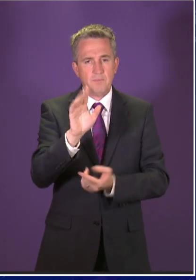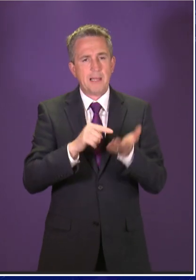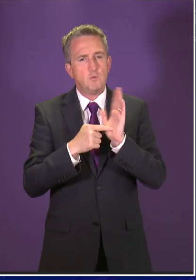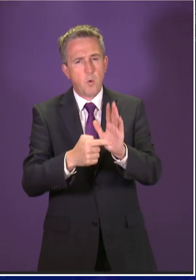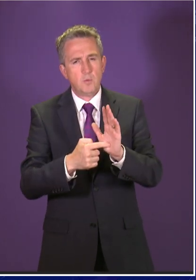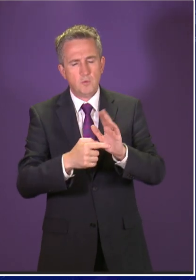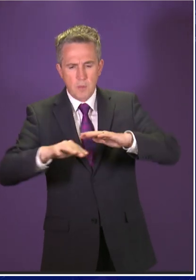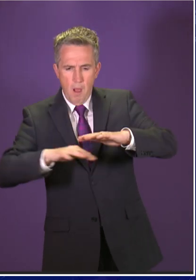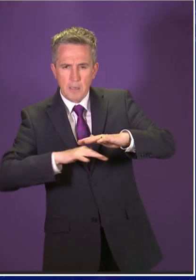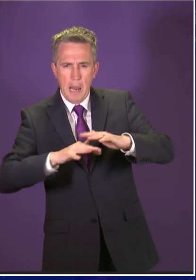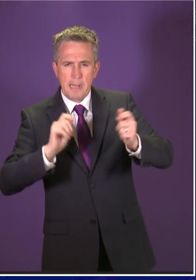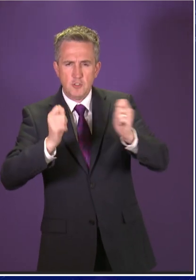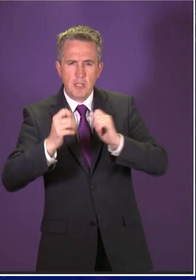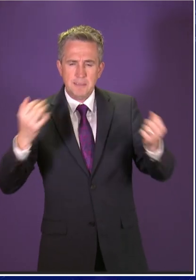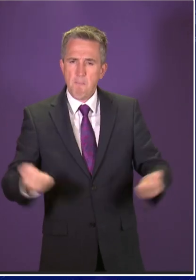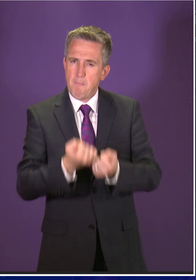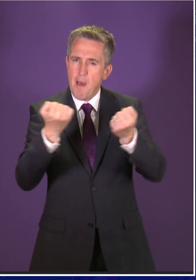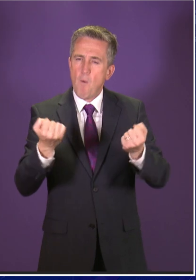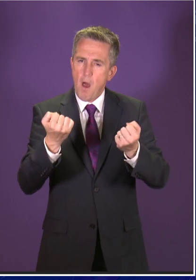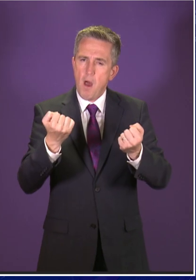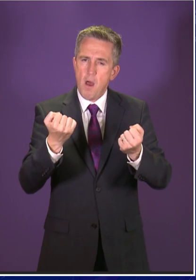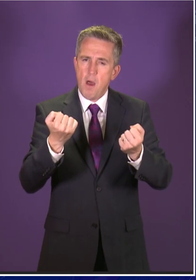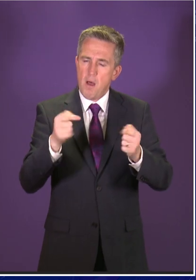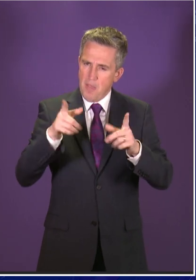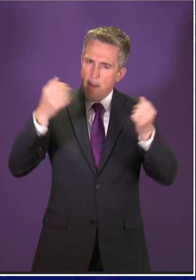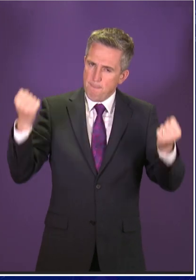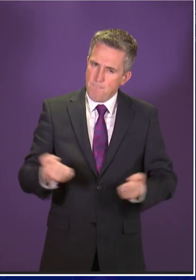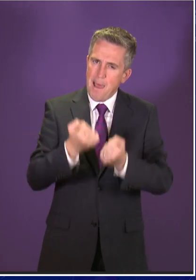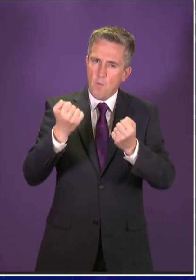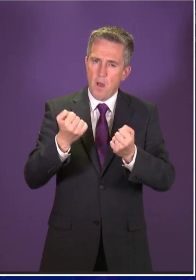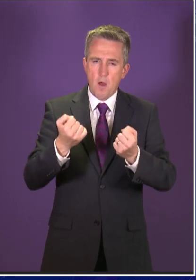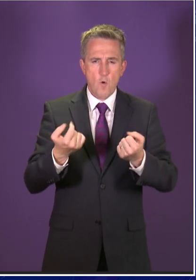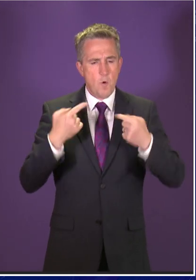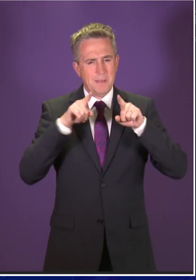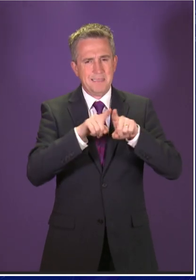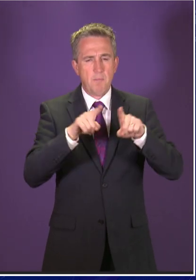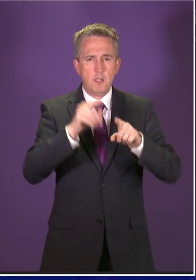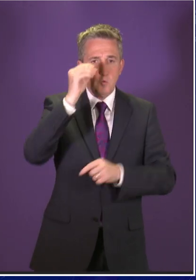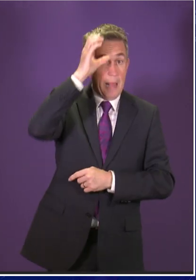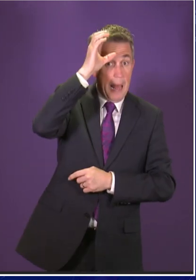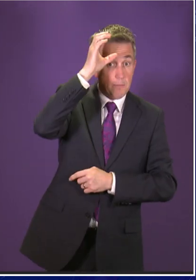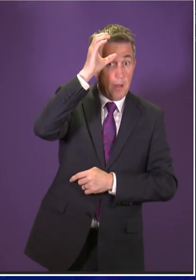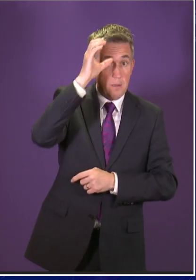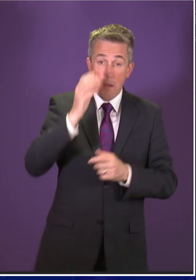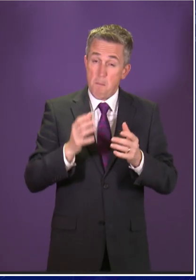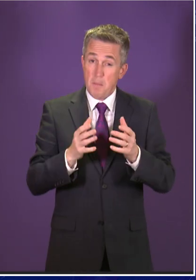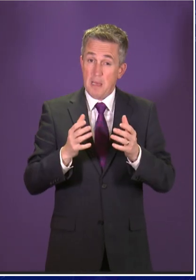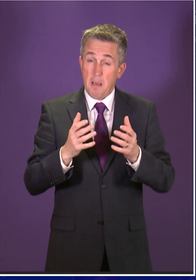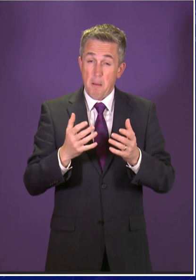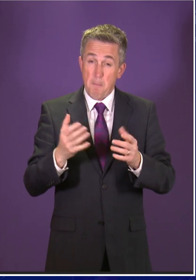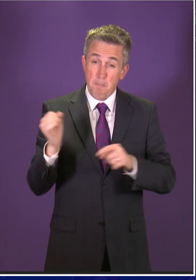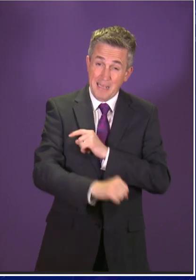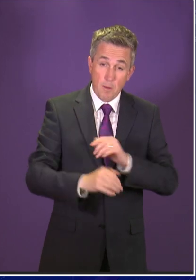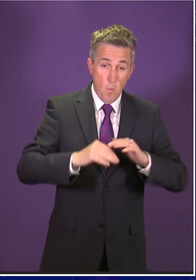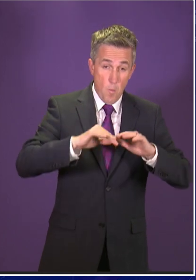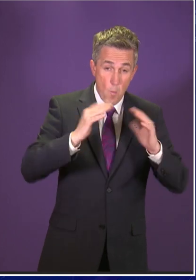of this underlying shift in power that will be as dramatic and significant as the Enlightenment itself. Bigger than World War I,